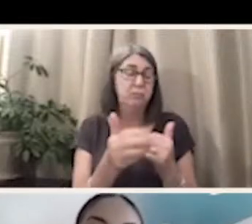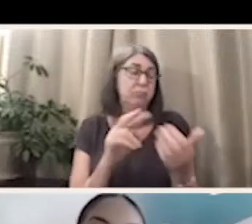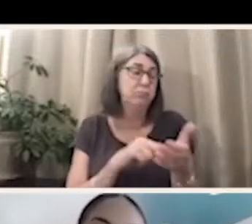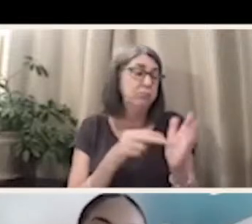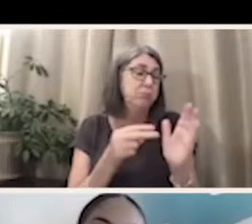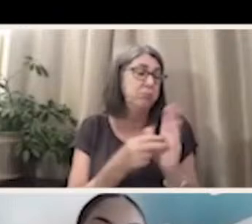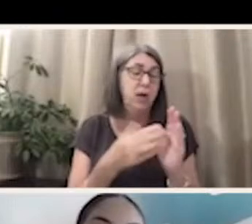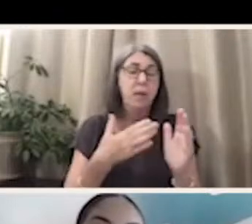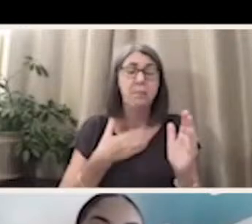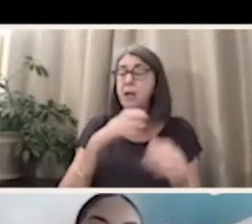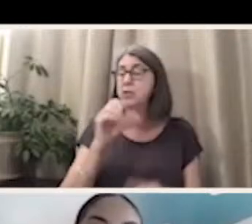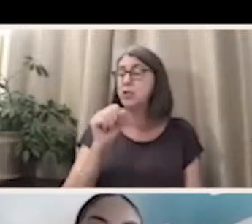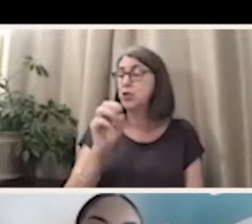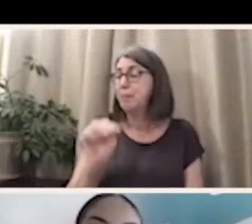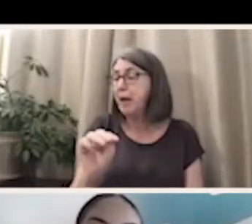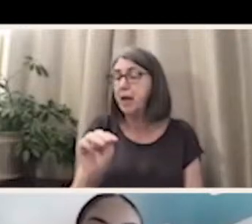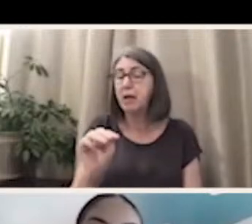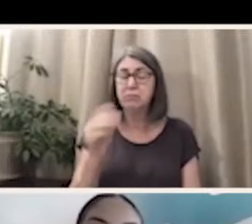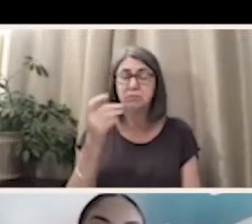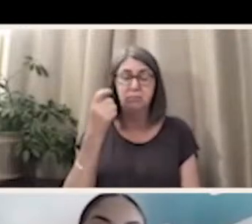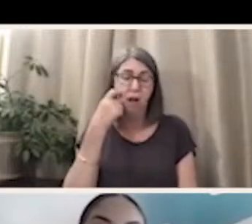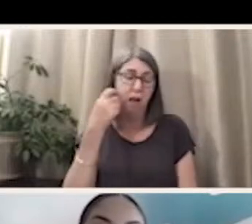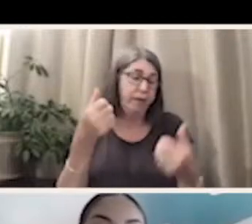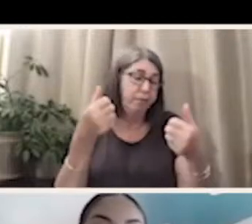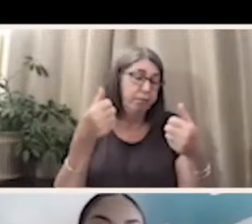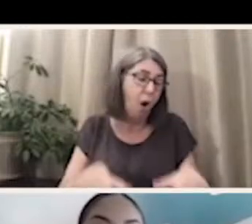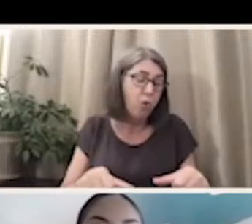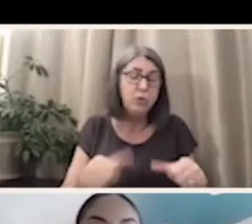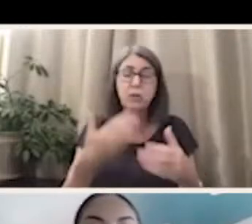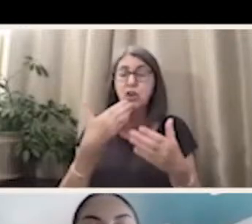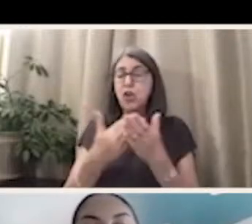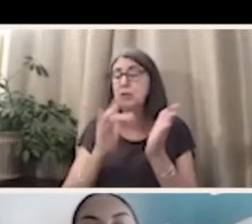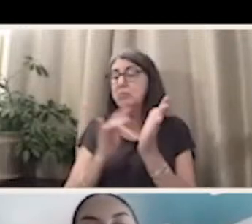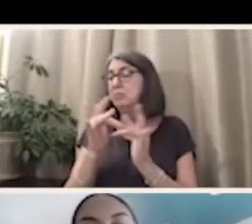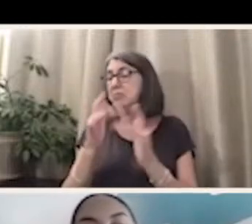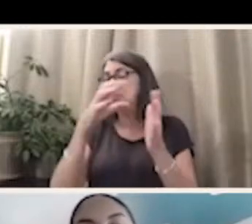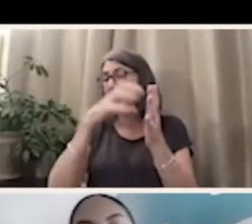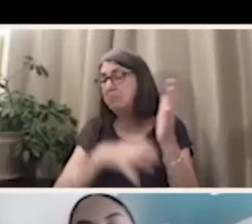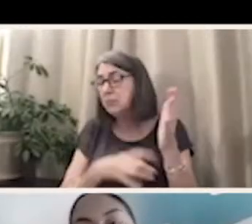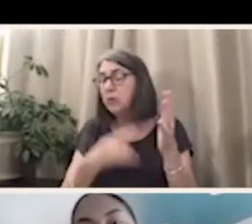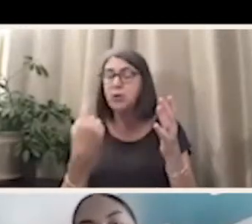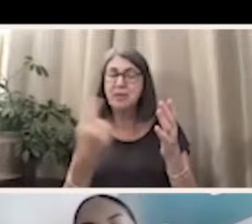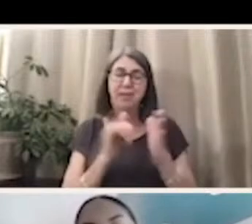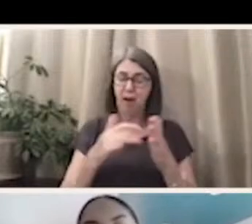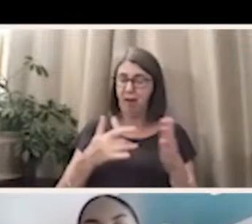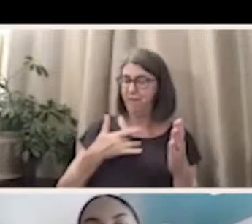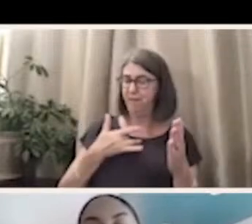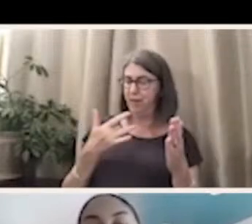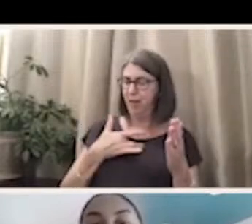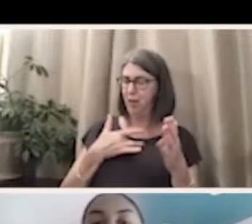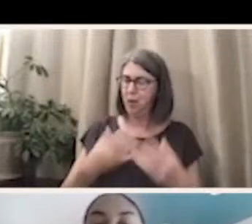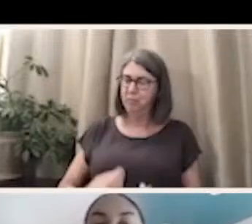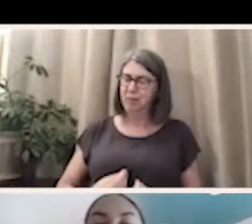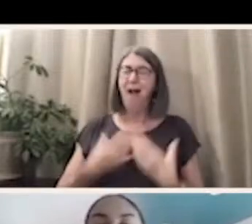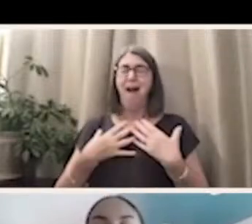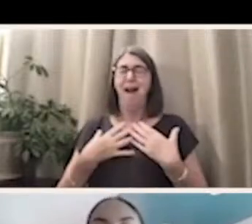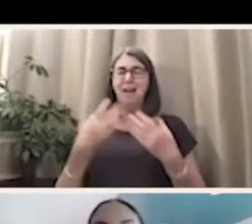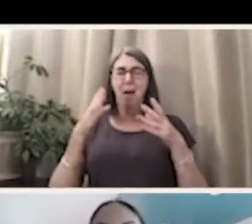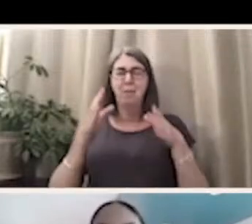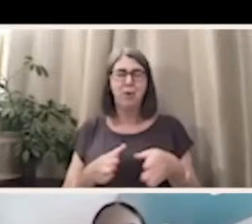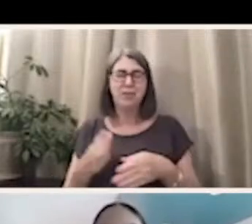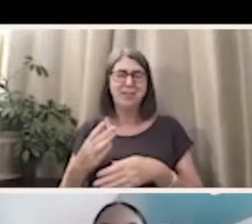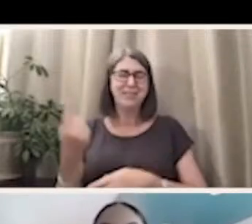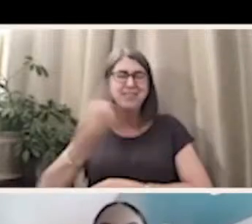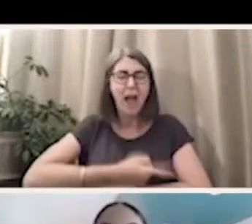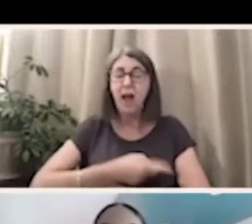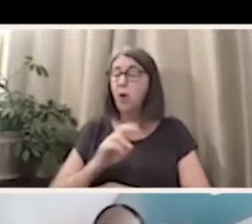through my social media, I just post a good scripture or something that I feel that would brighten someone's day,